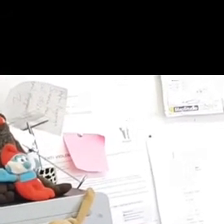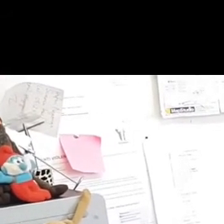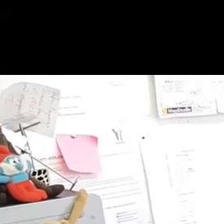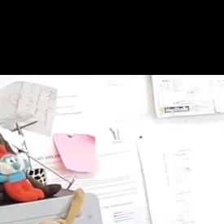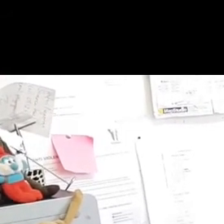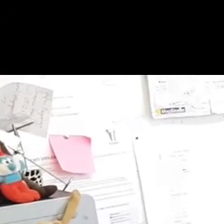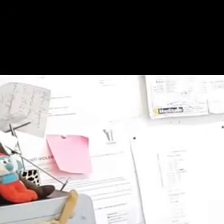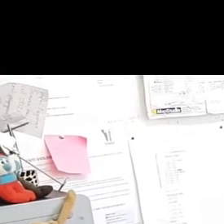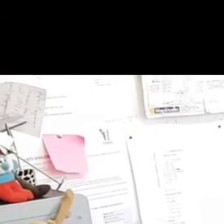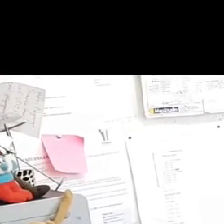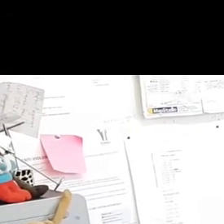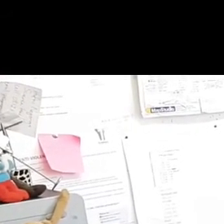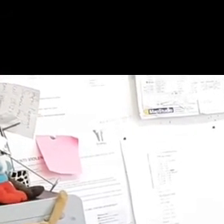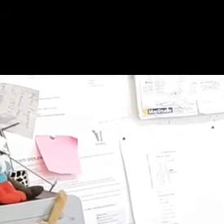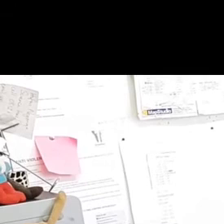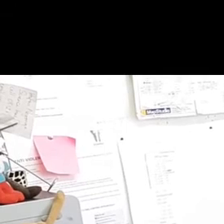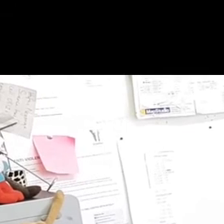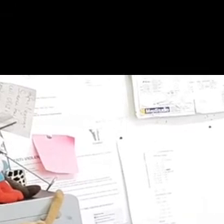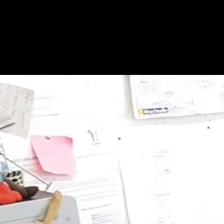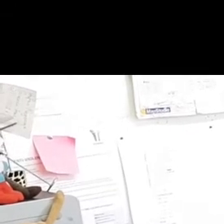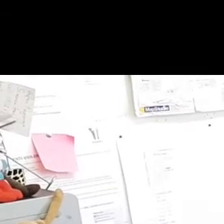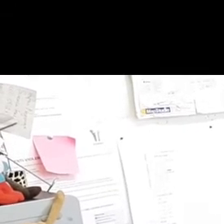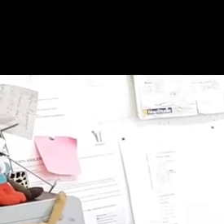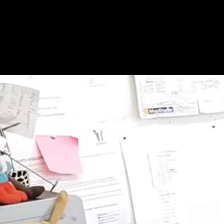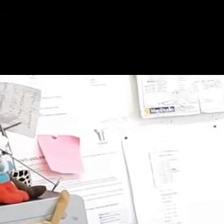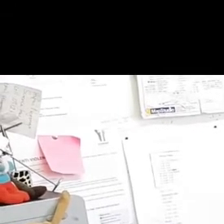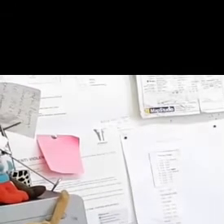teachers from grade 0 up to grade 7.